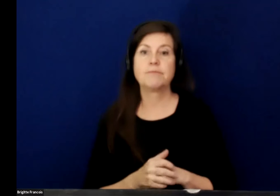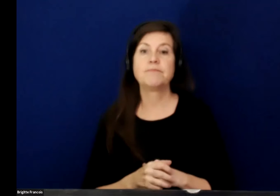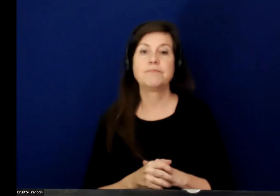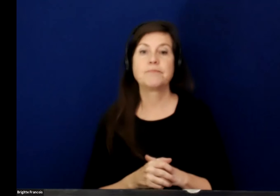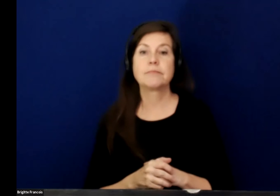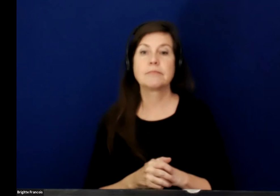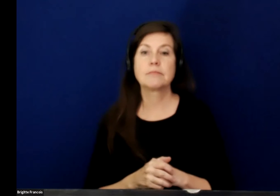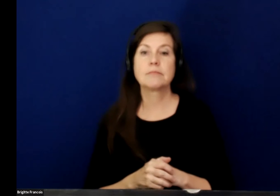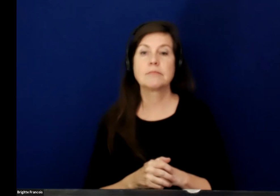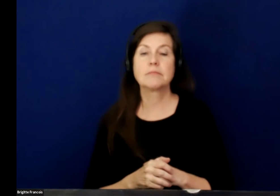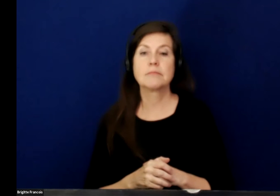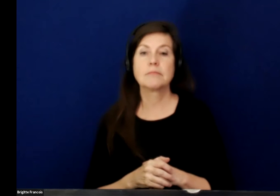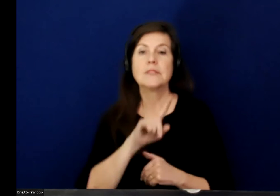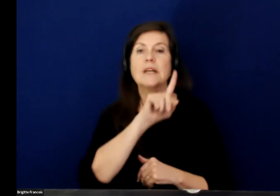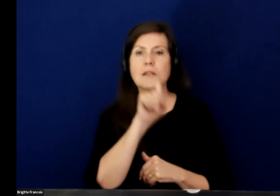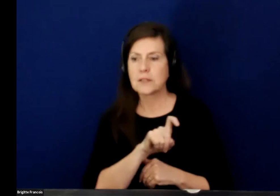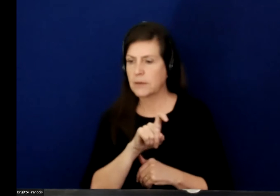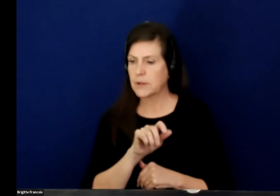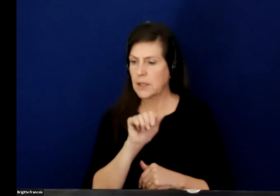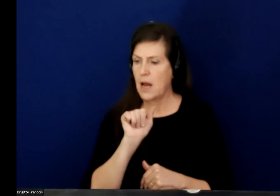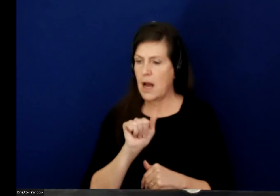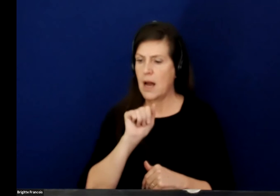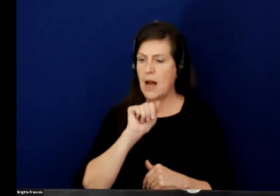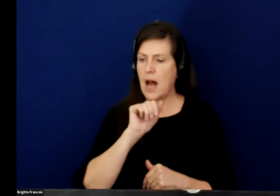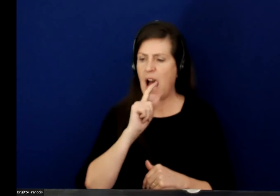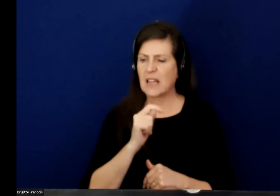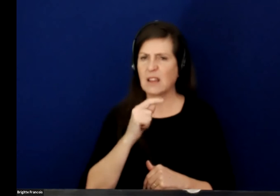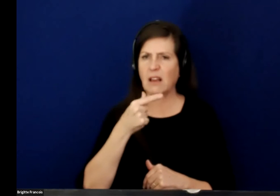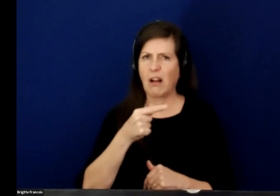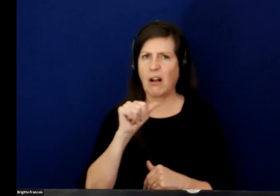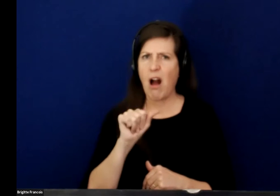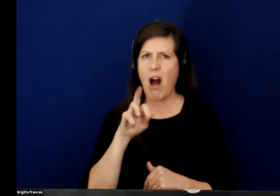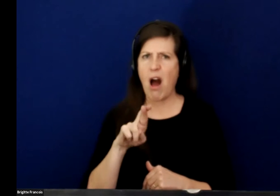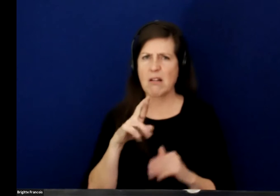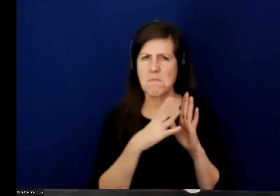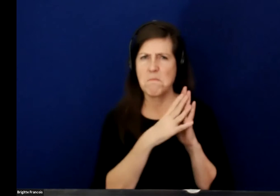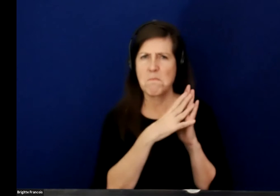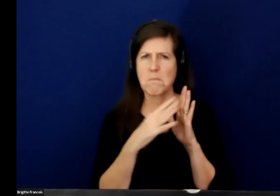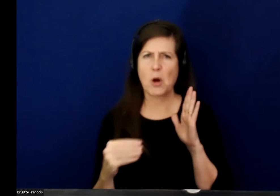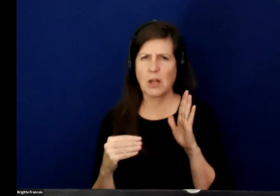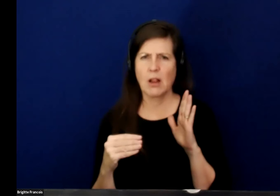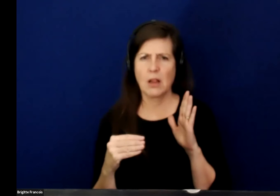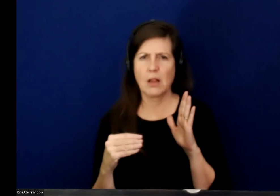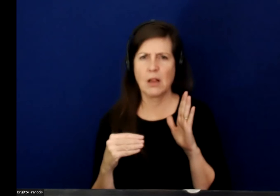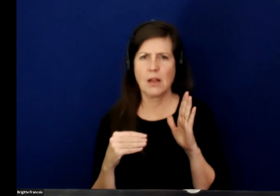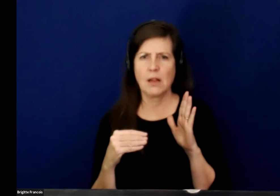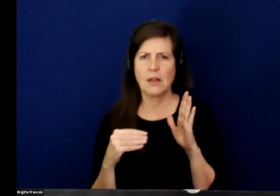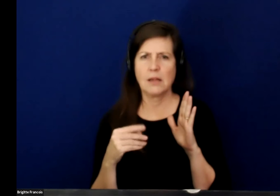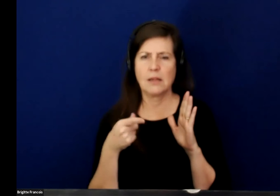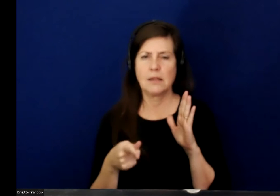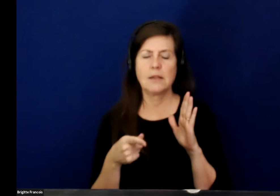the ADCAR model that Kato mentioned. ADCAR is a model from